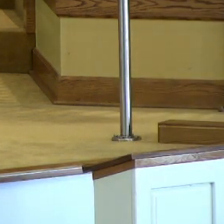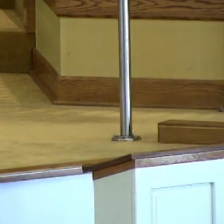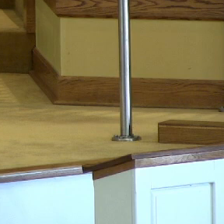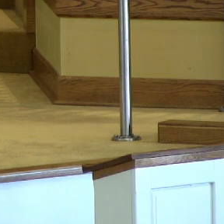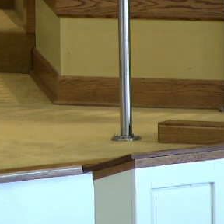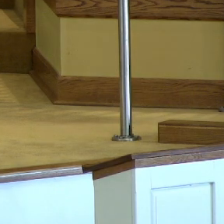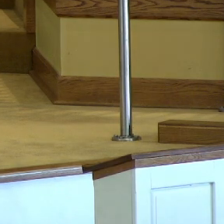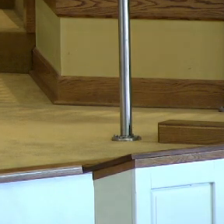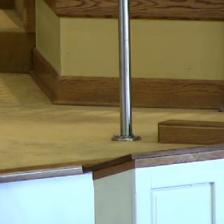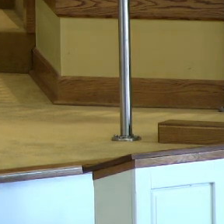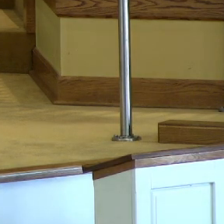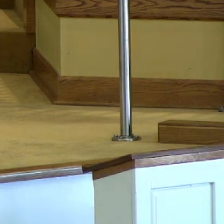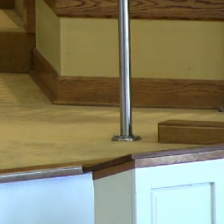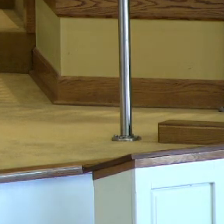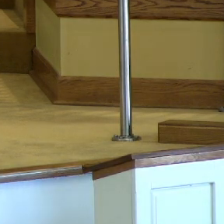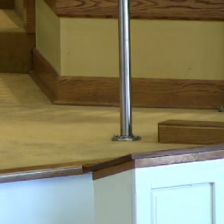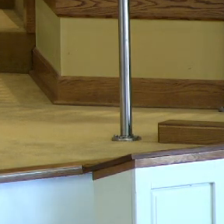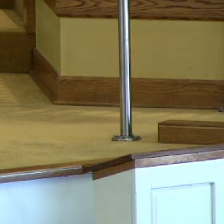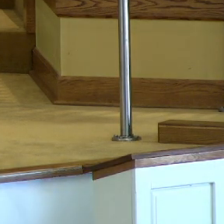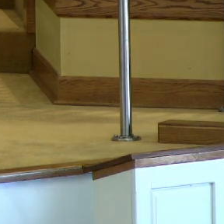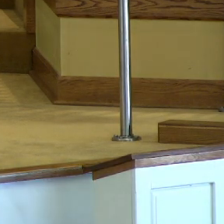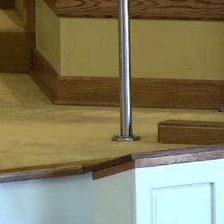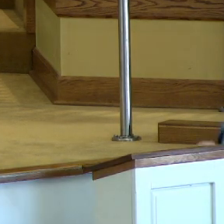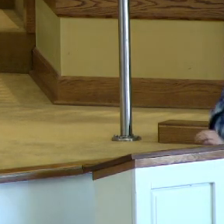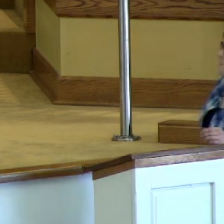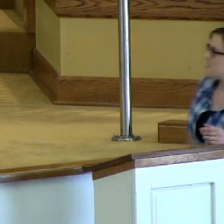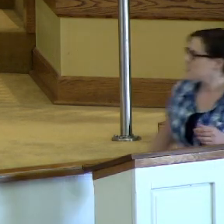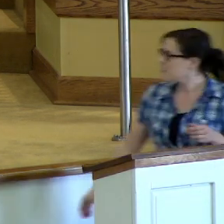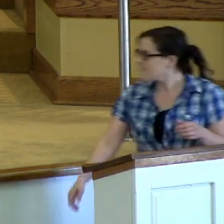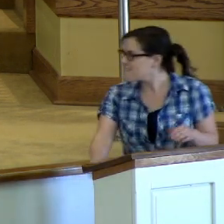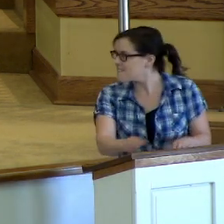Test 1, 2. I'm good. There we go.